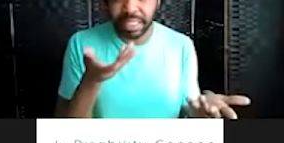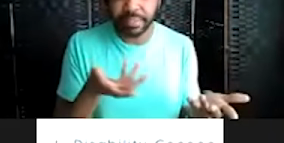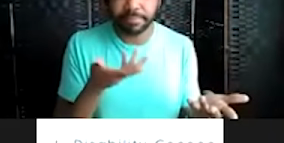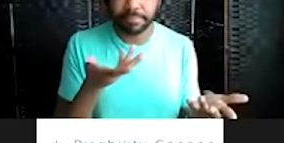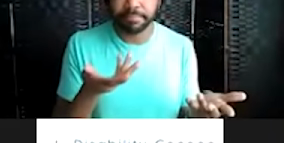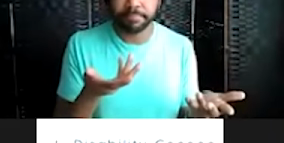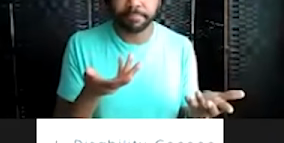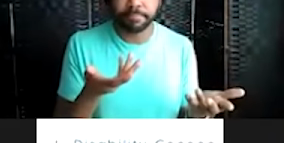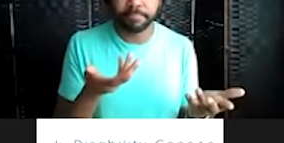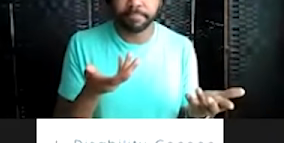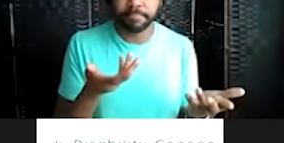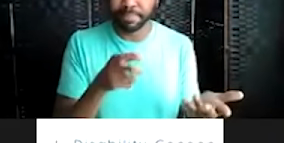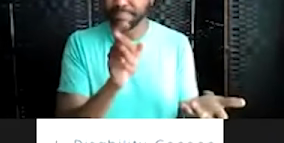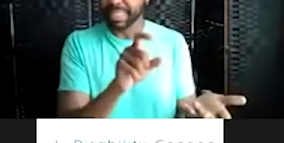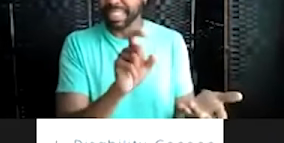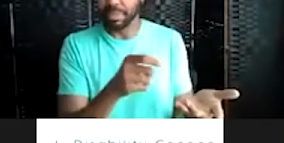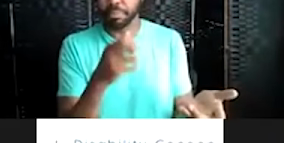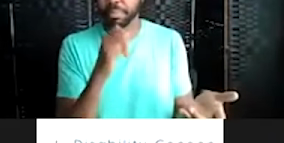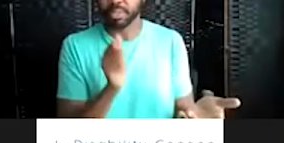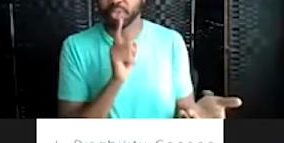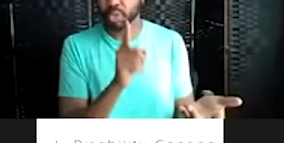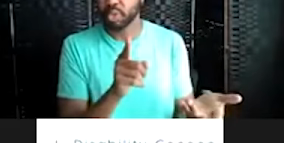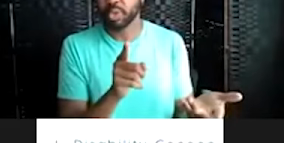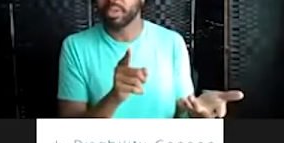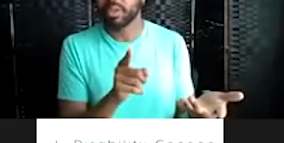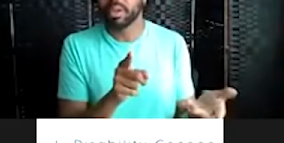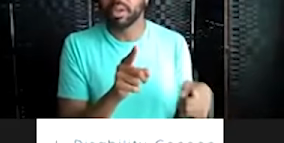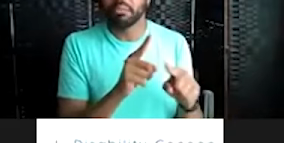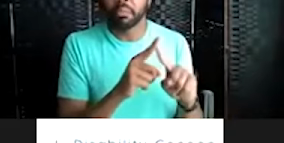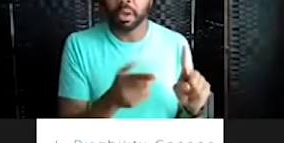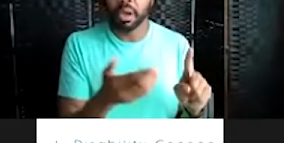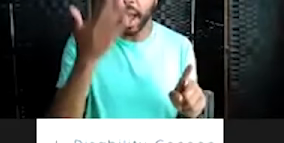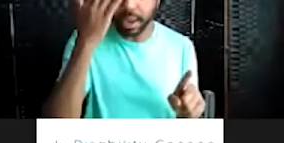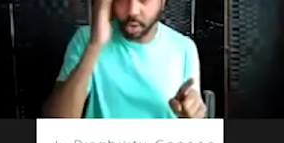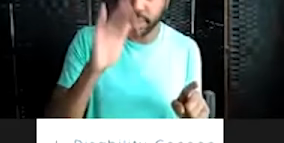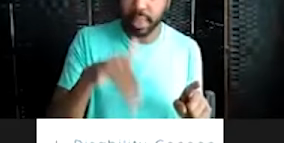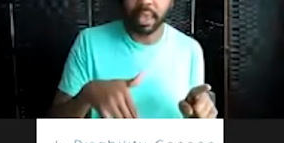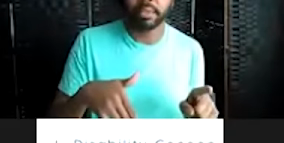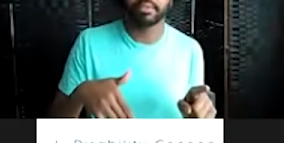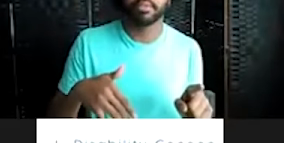what types those are. I just know that these thermos or these